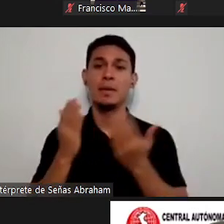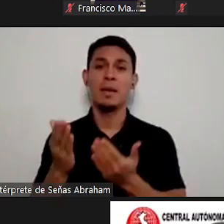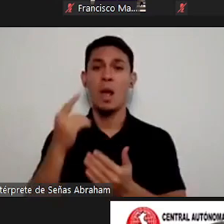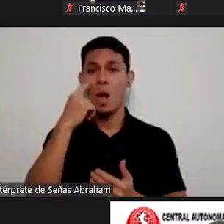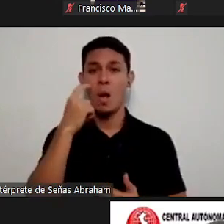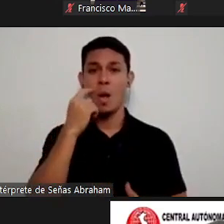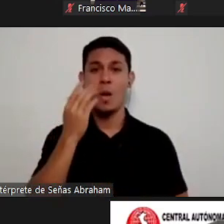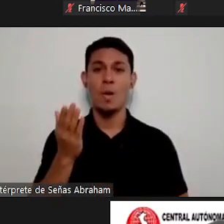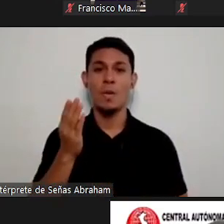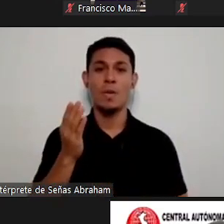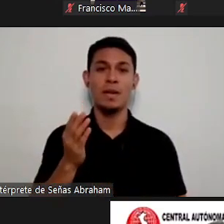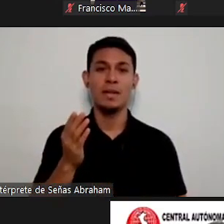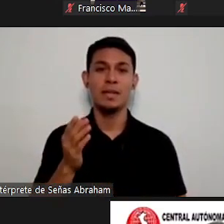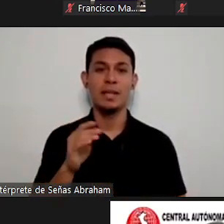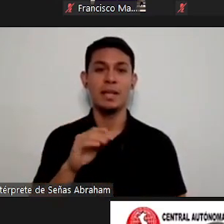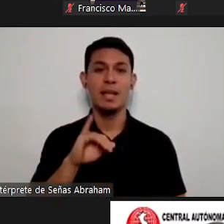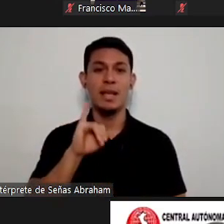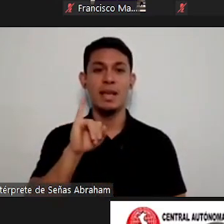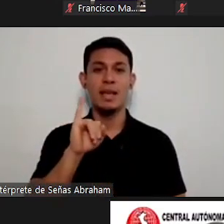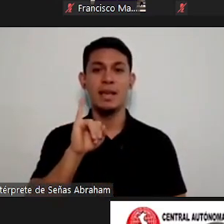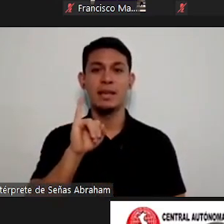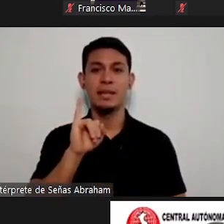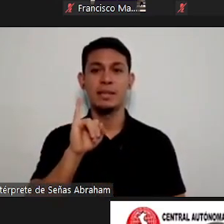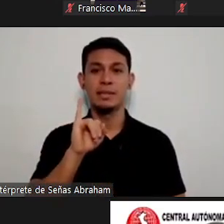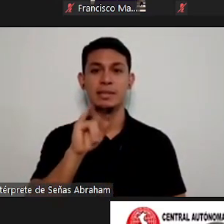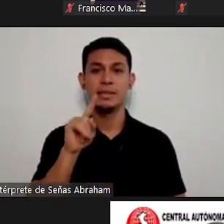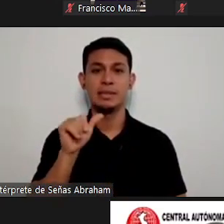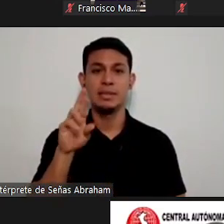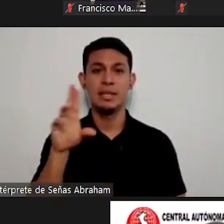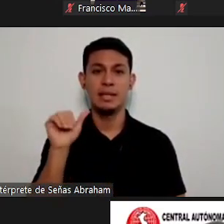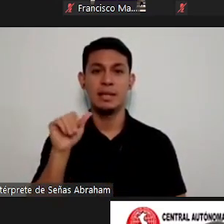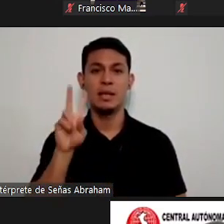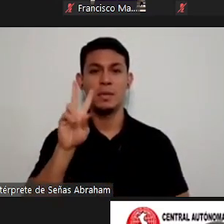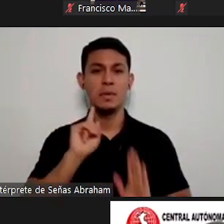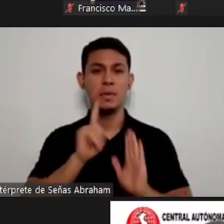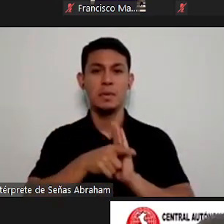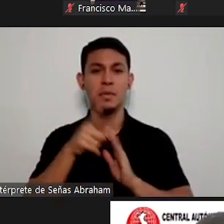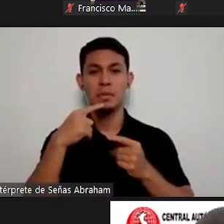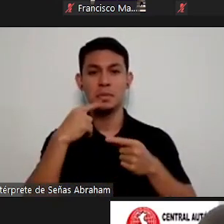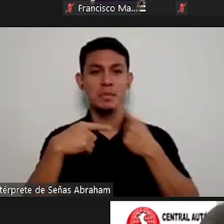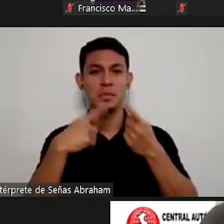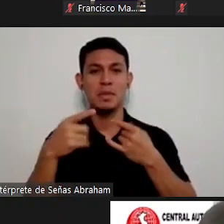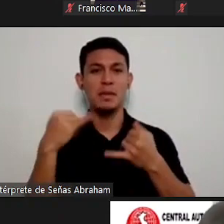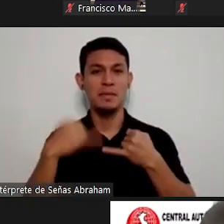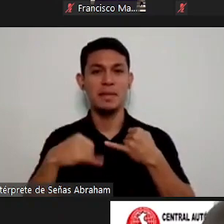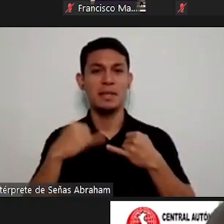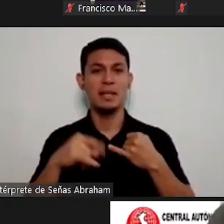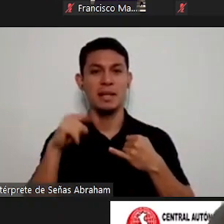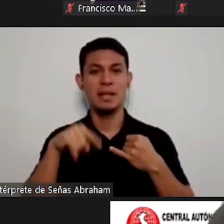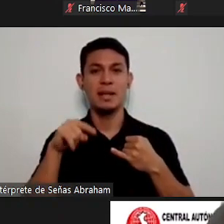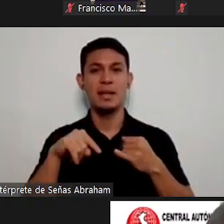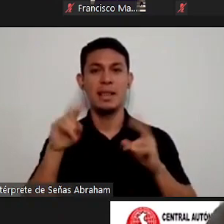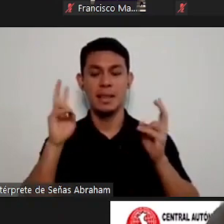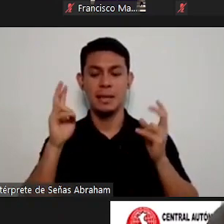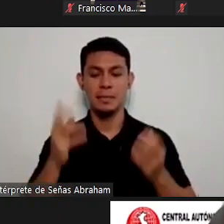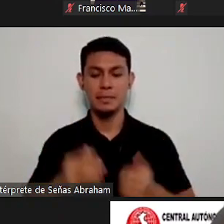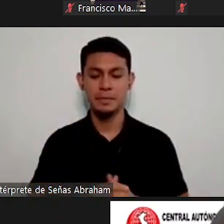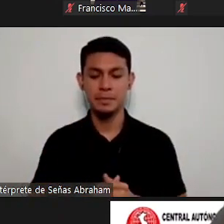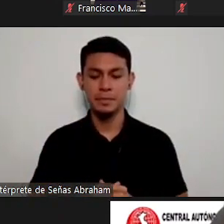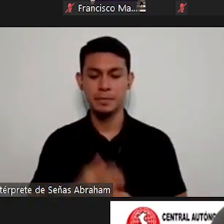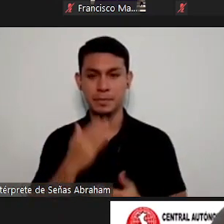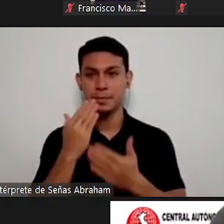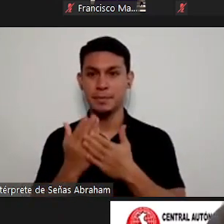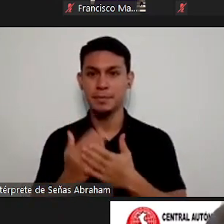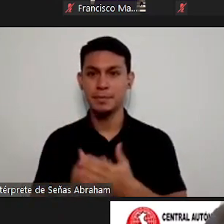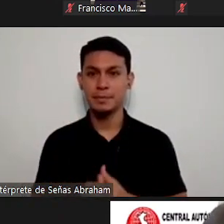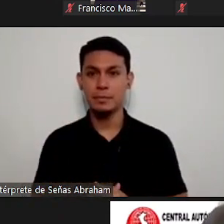and then i am going to um give the floor to mr sarah for the final reflections on